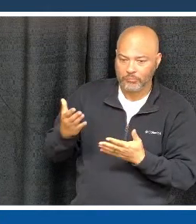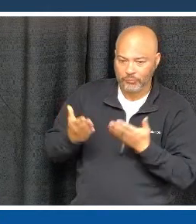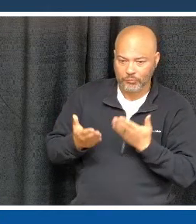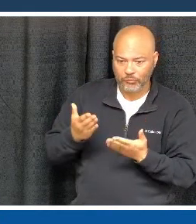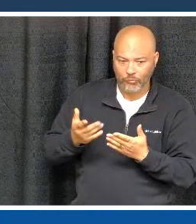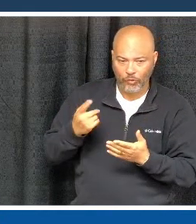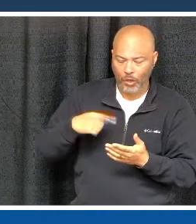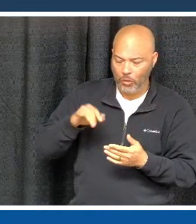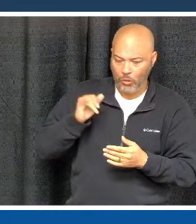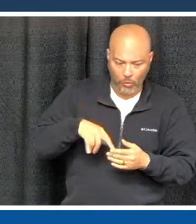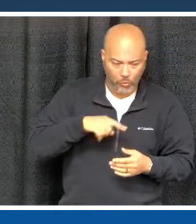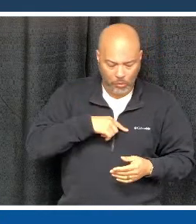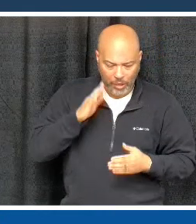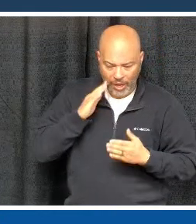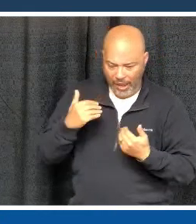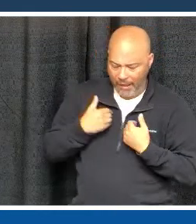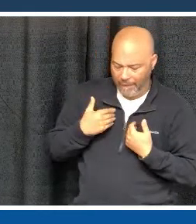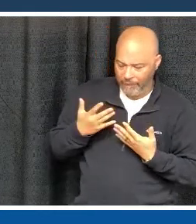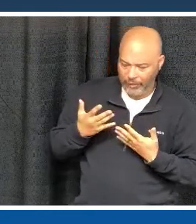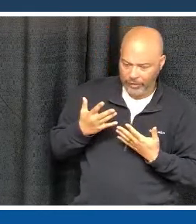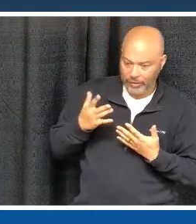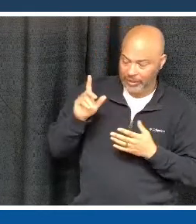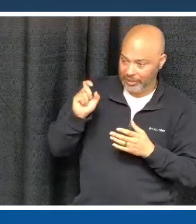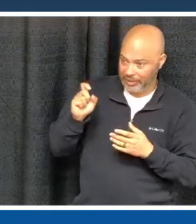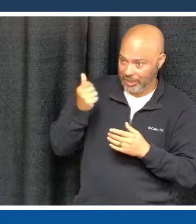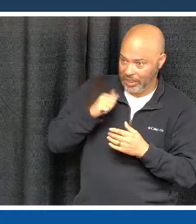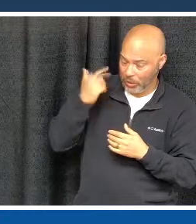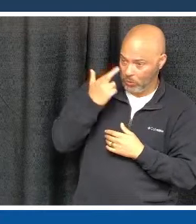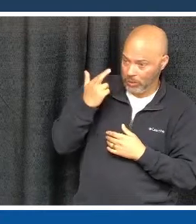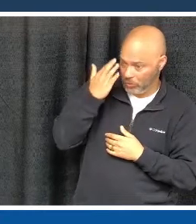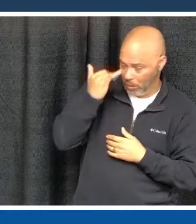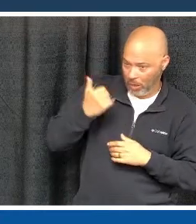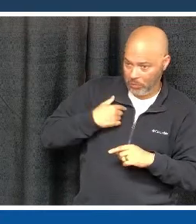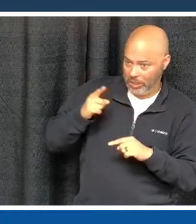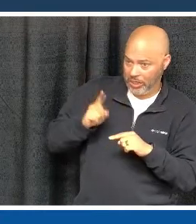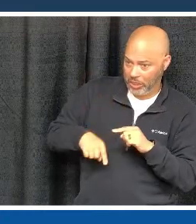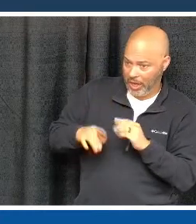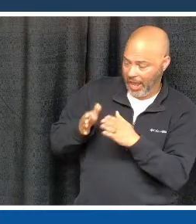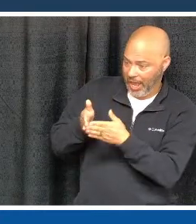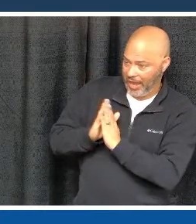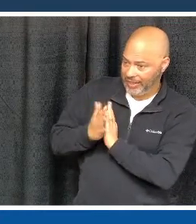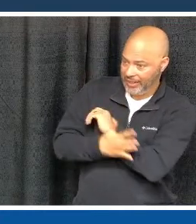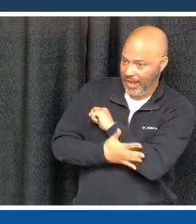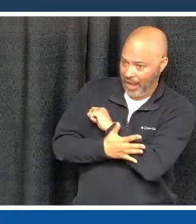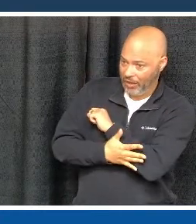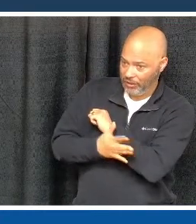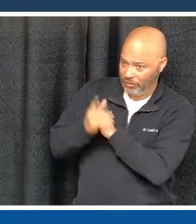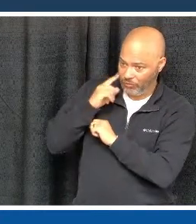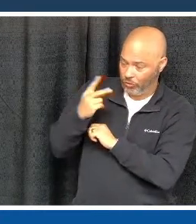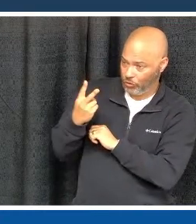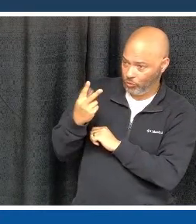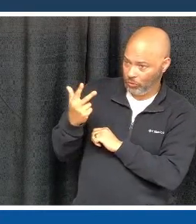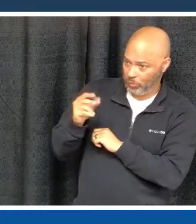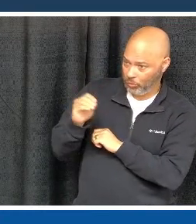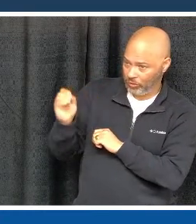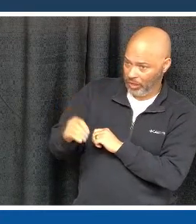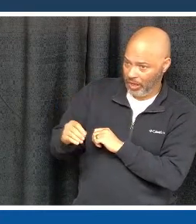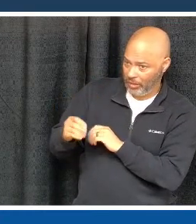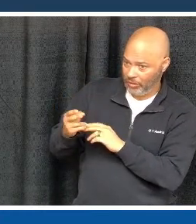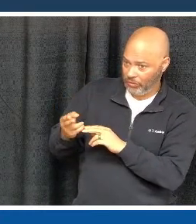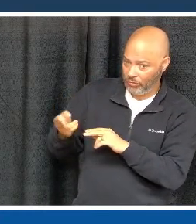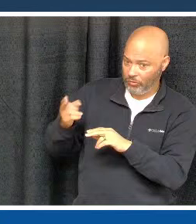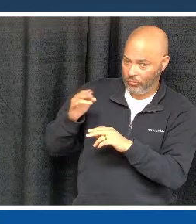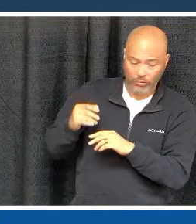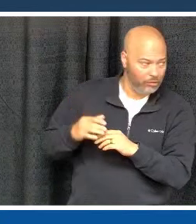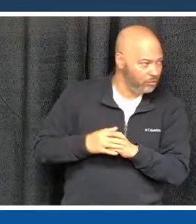That we would have. Now, is there any reason why we could not ask the county for 2 or 3%, and just raise it by